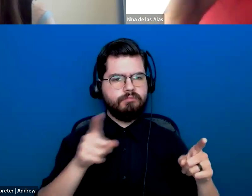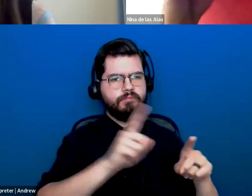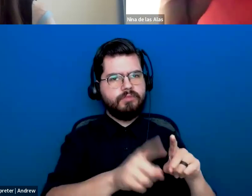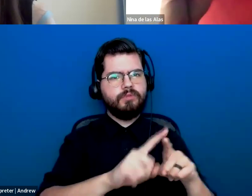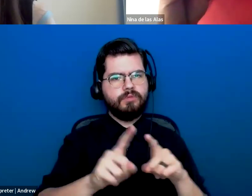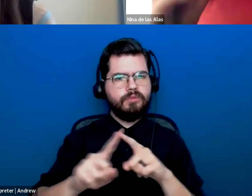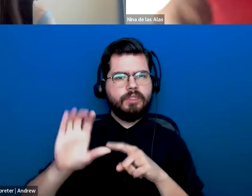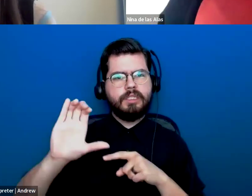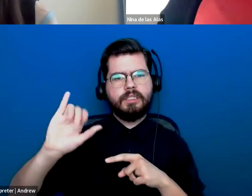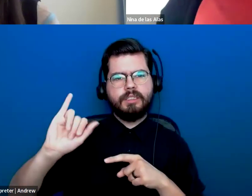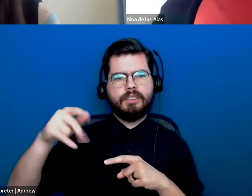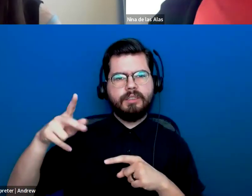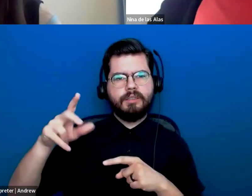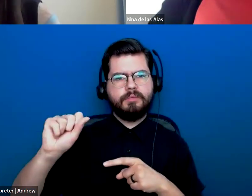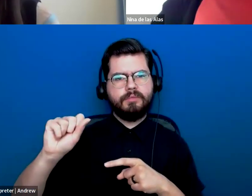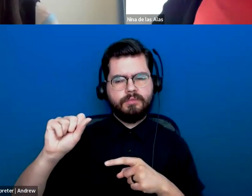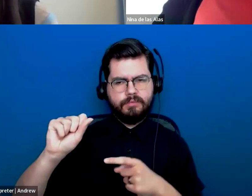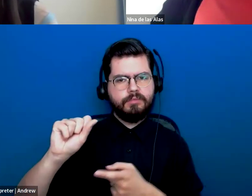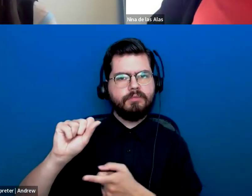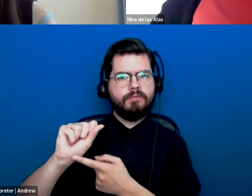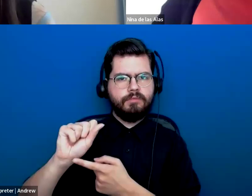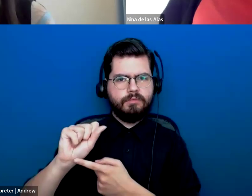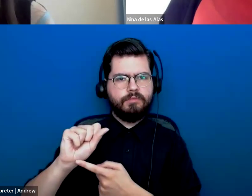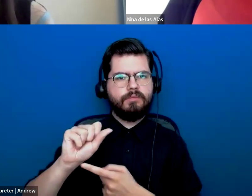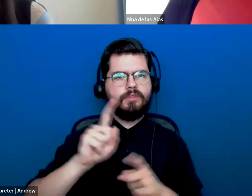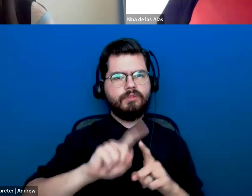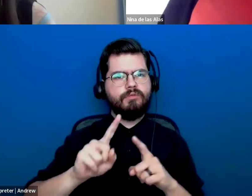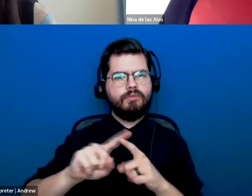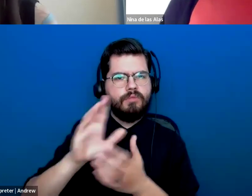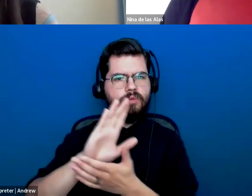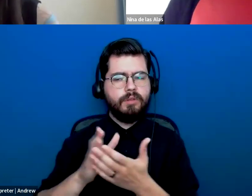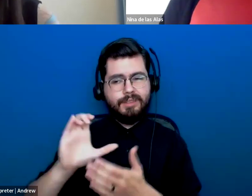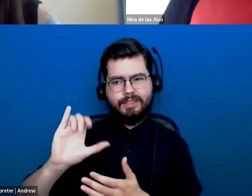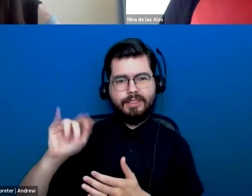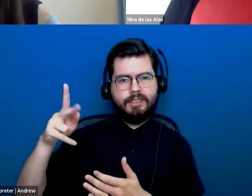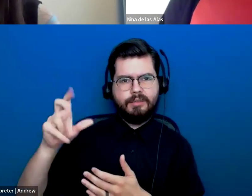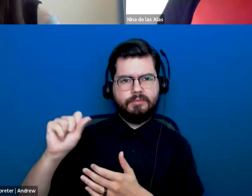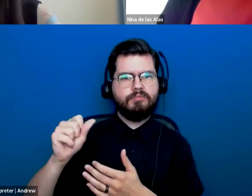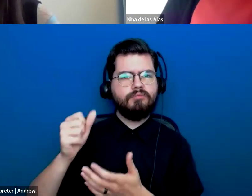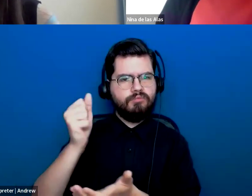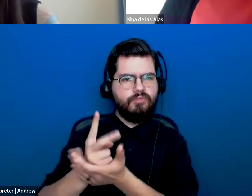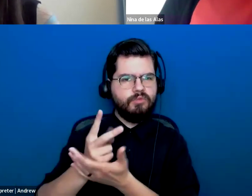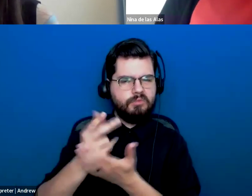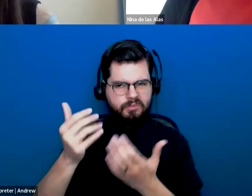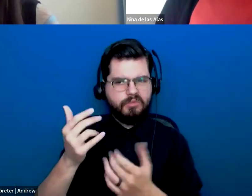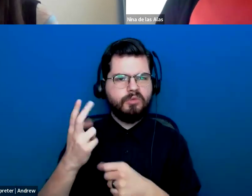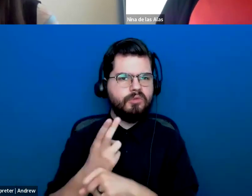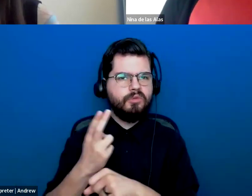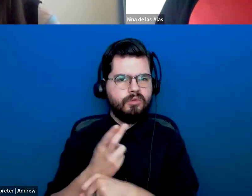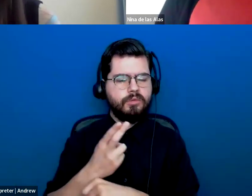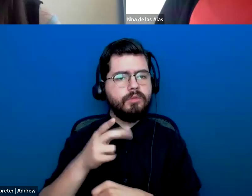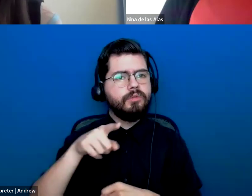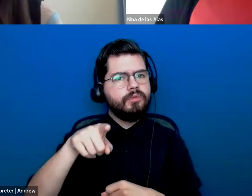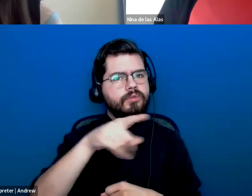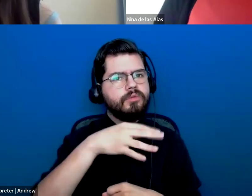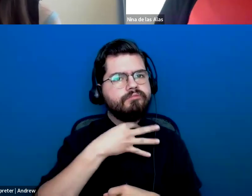CIPS, and it's been validated for use. Are there any other particular populations that you've seen that might be